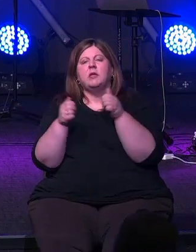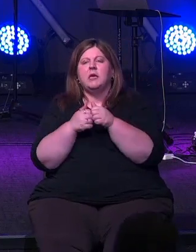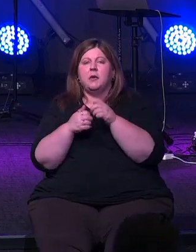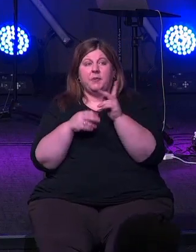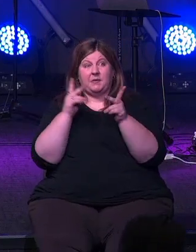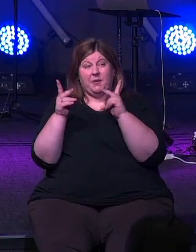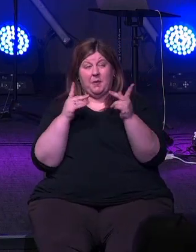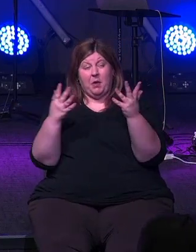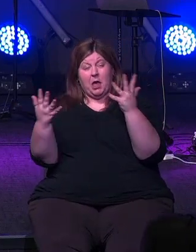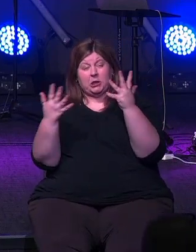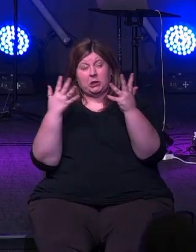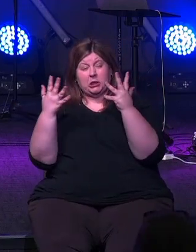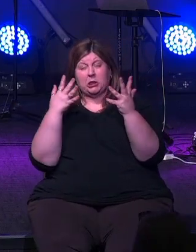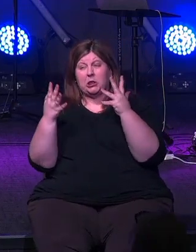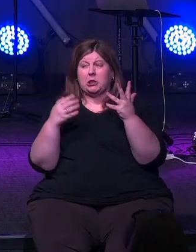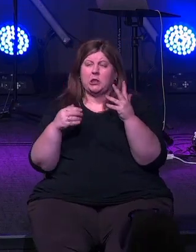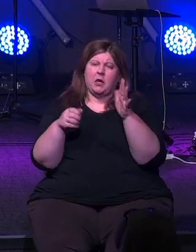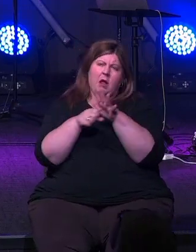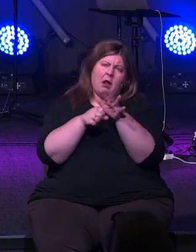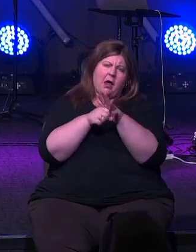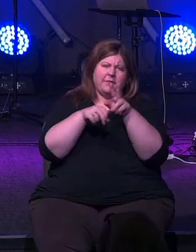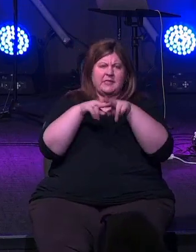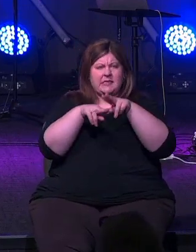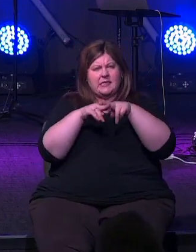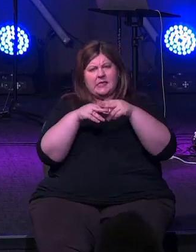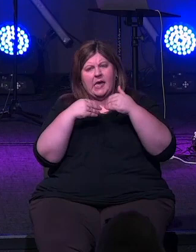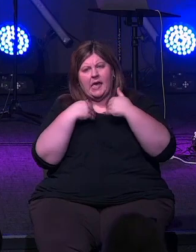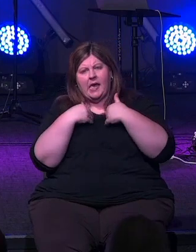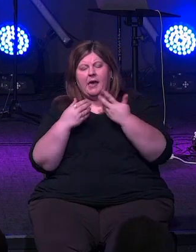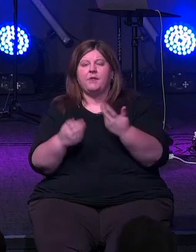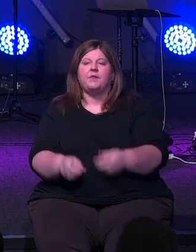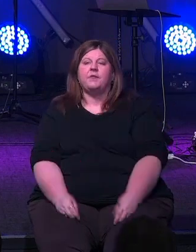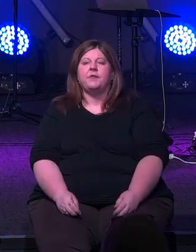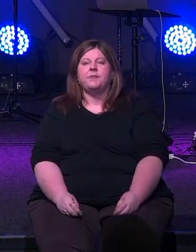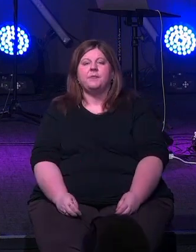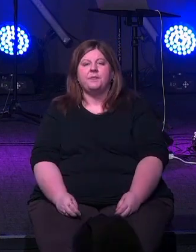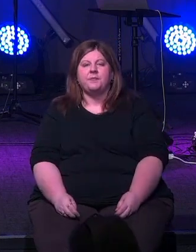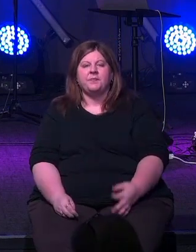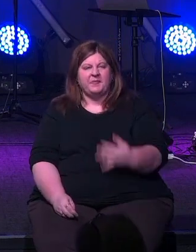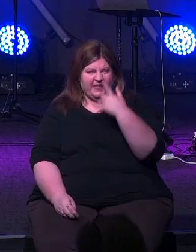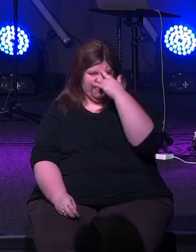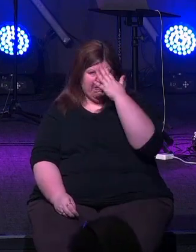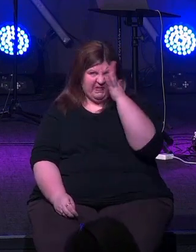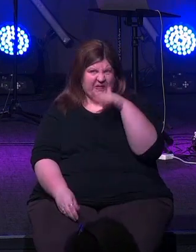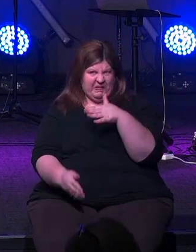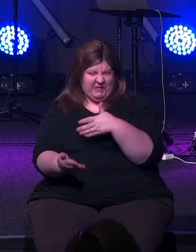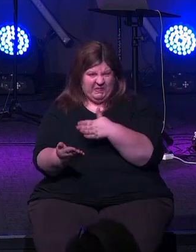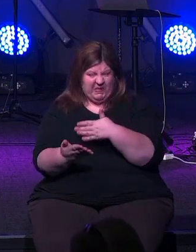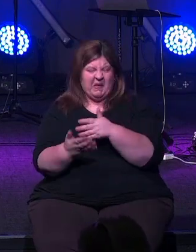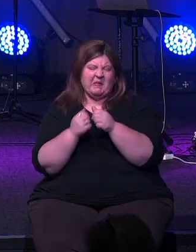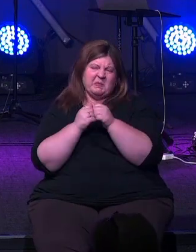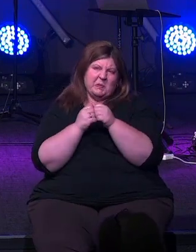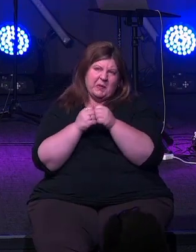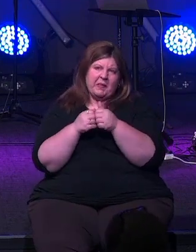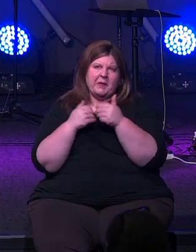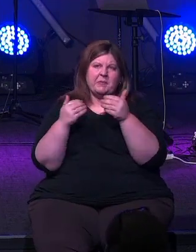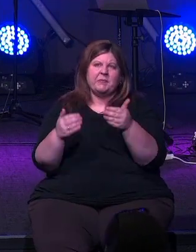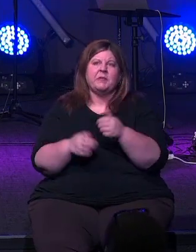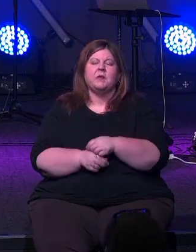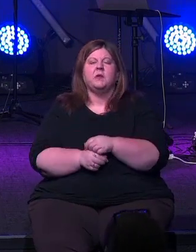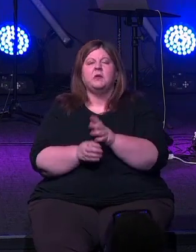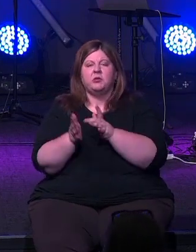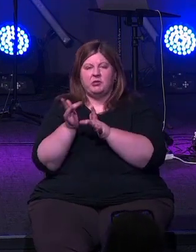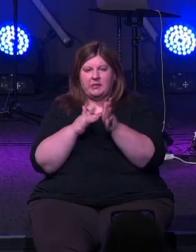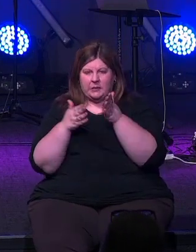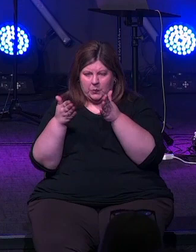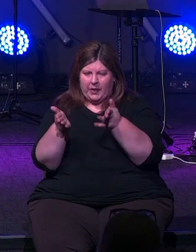there's still people coming in. We want to have room for them to all worship together. So I think we all know this song. Let's sing the chorus together. Jesus is the